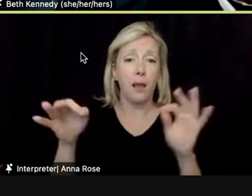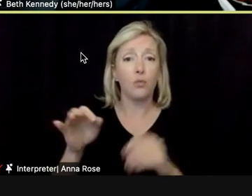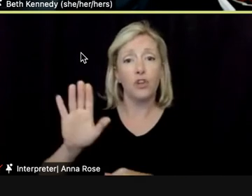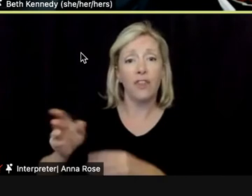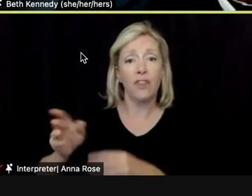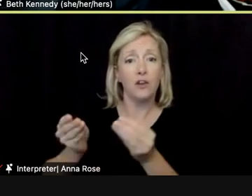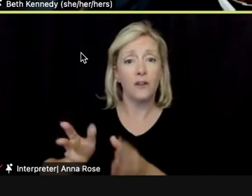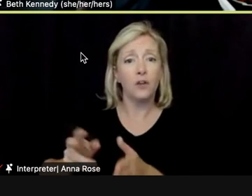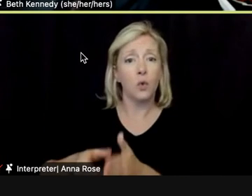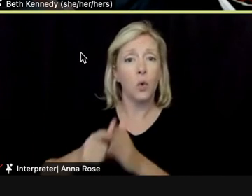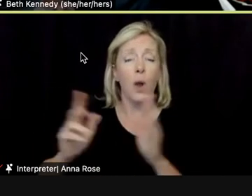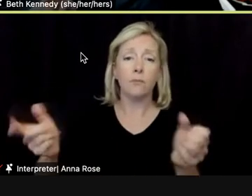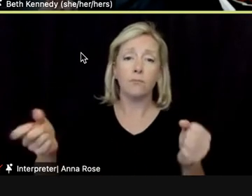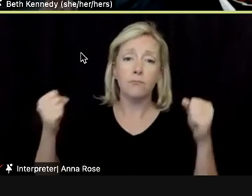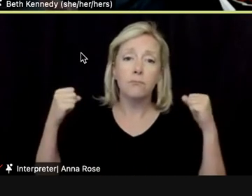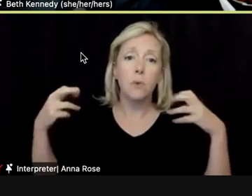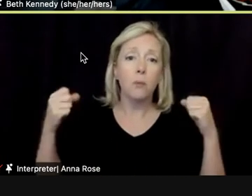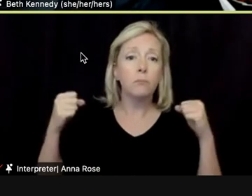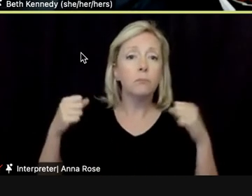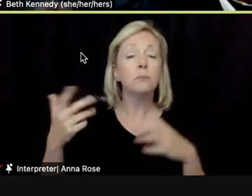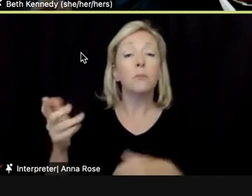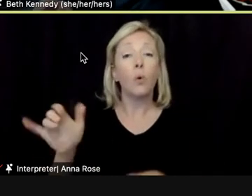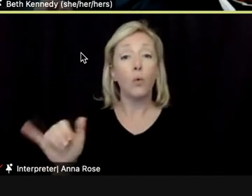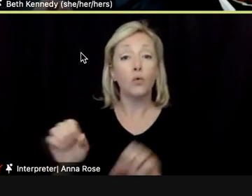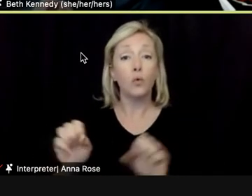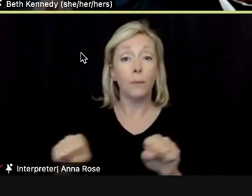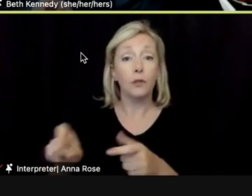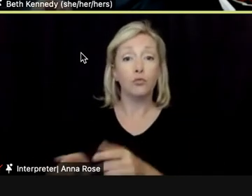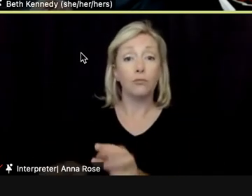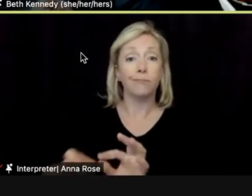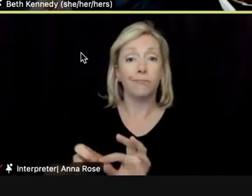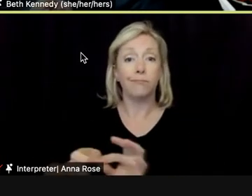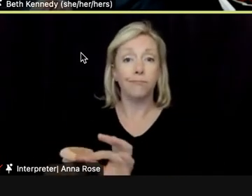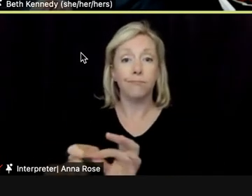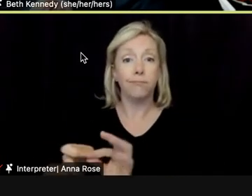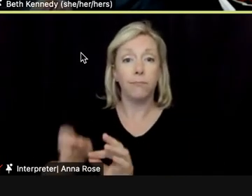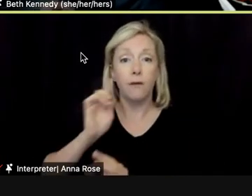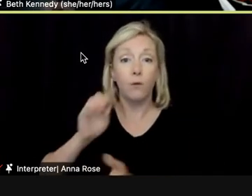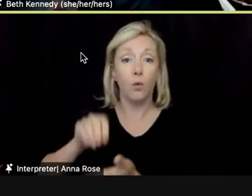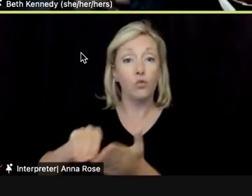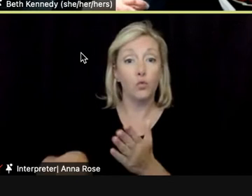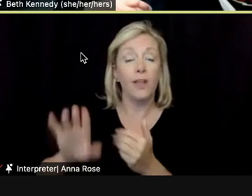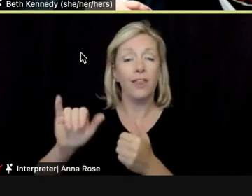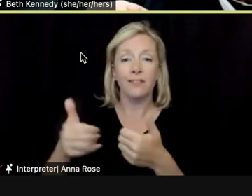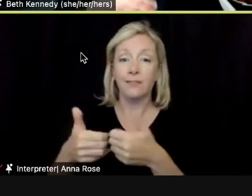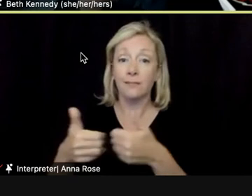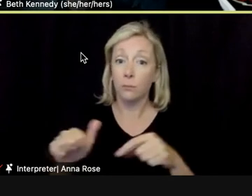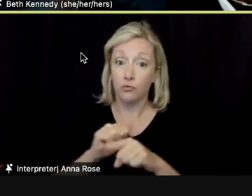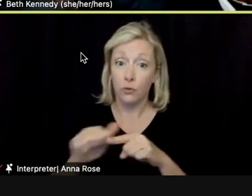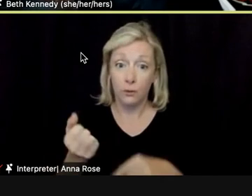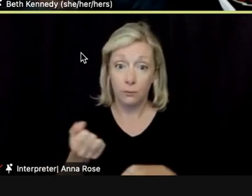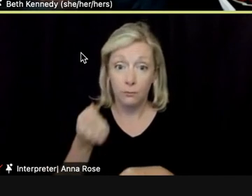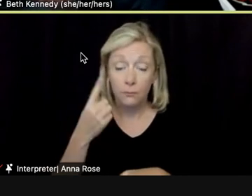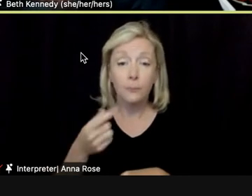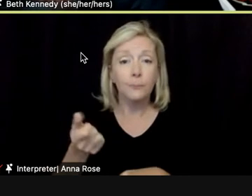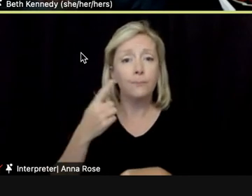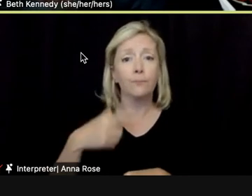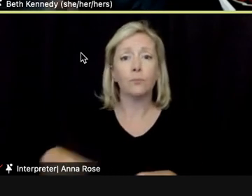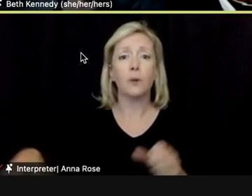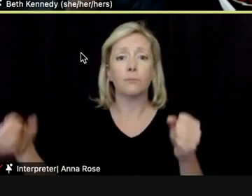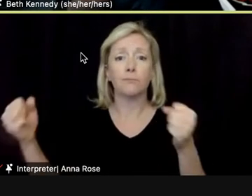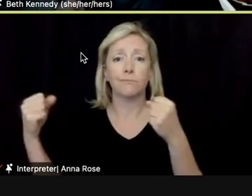level of fluency and possibly the ability to actually interpret, which is not just fluency, but